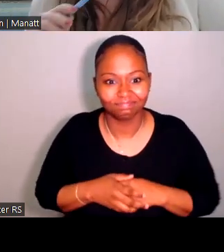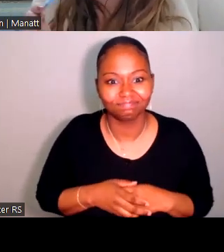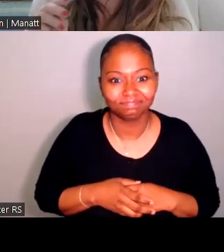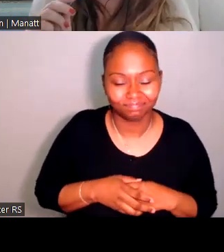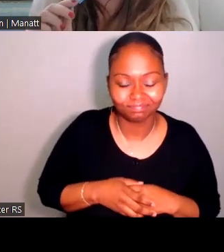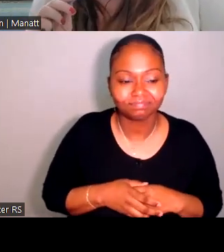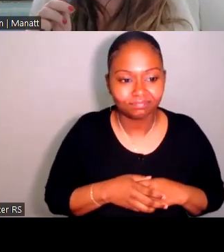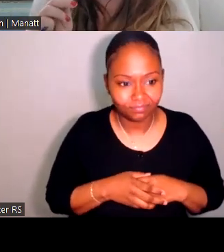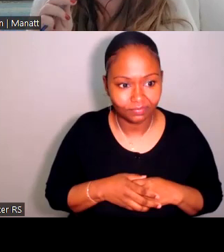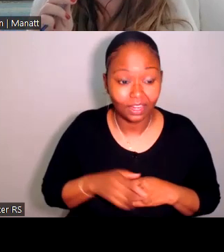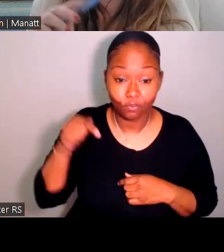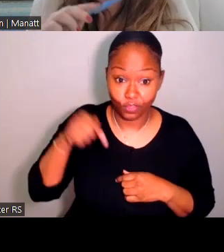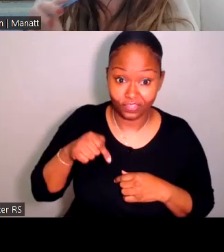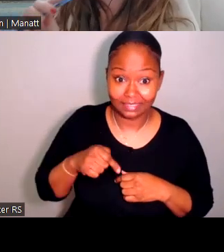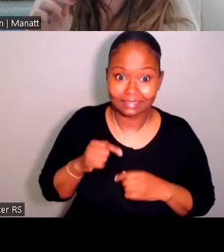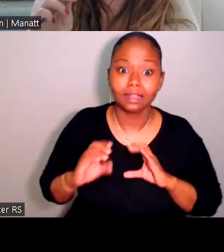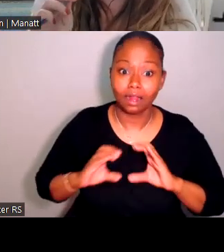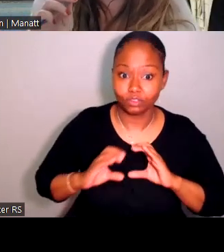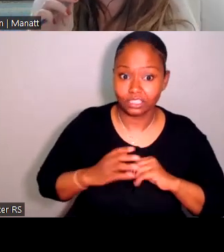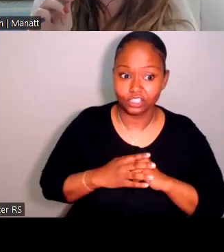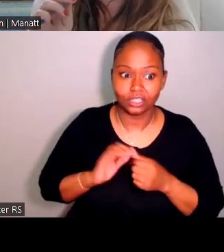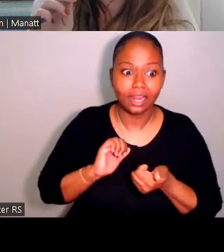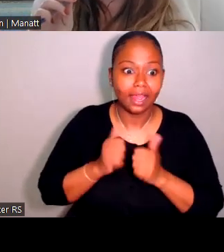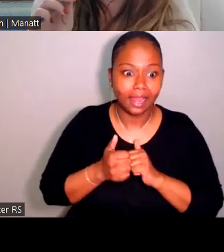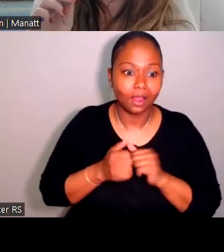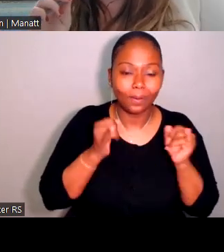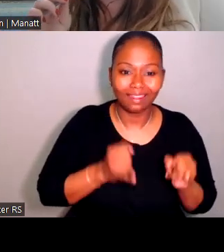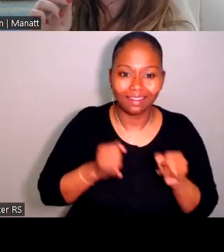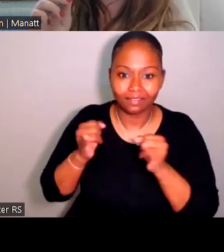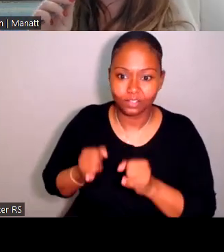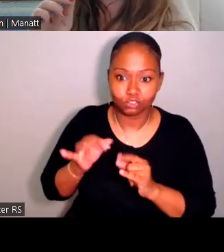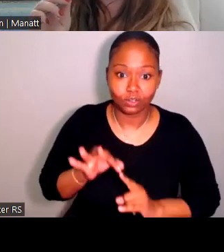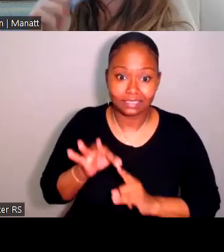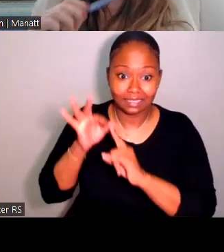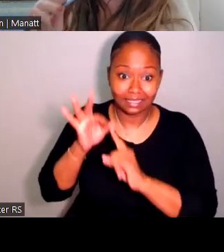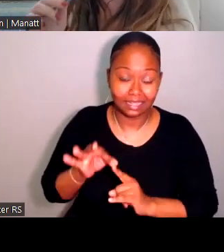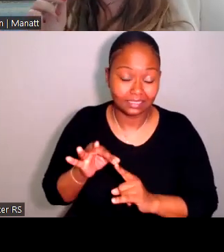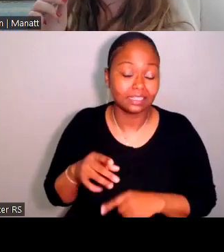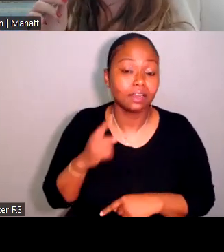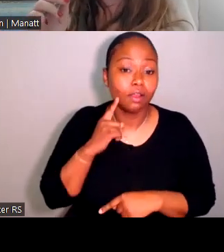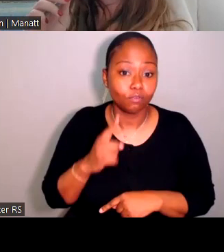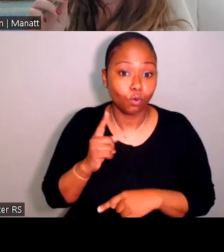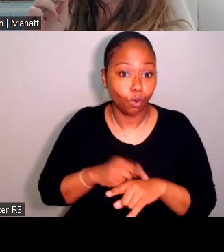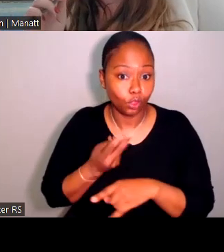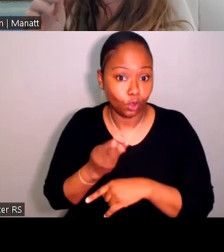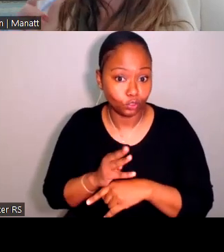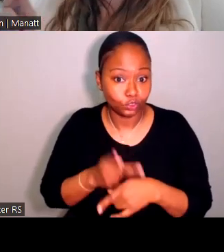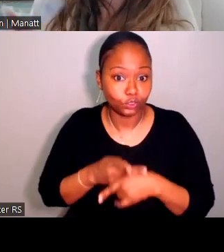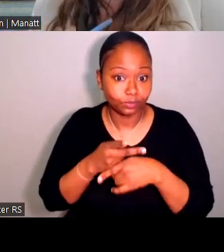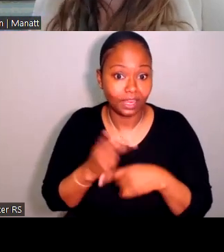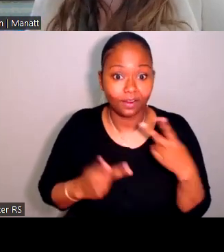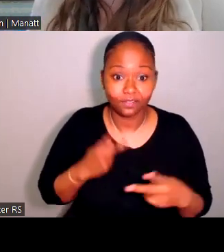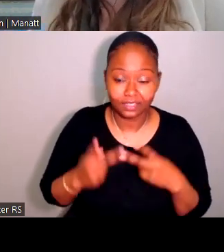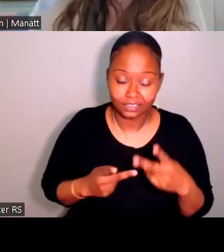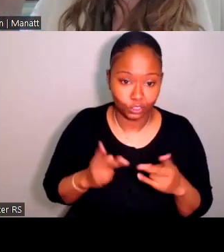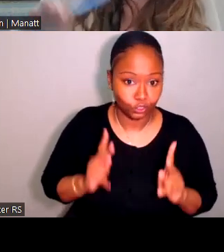So in scope for this conversation is how individuals are selected to be long-term care facility visitors and which individuals can be selected. We're